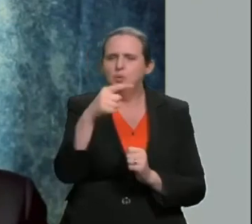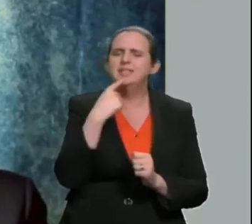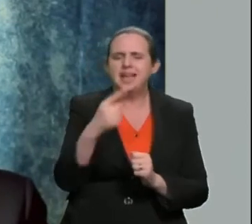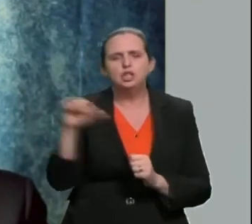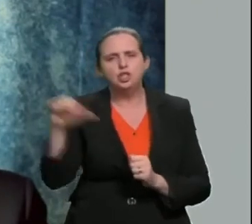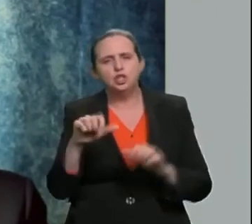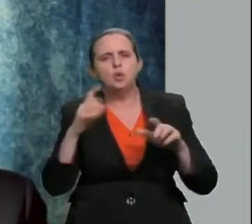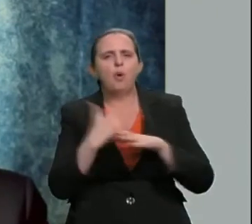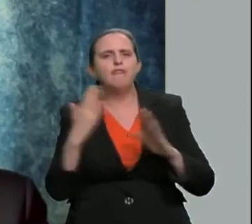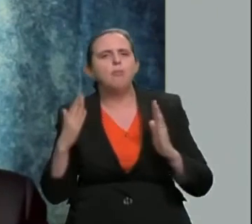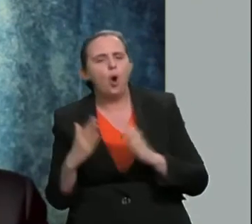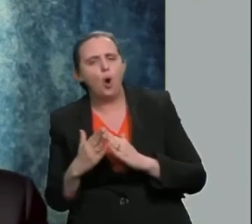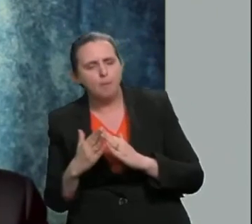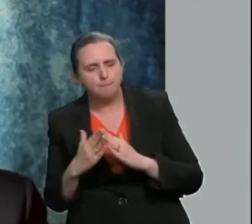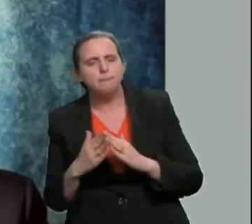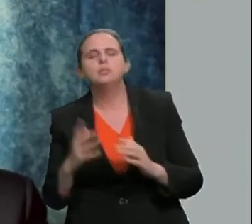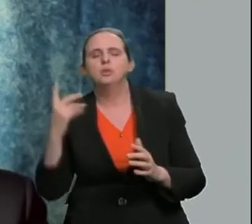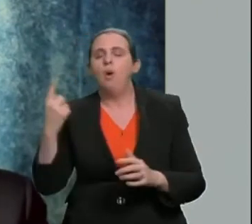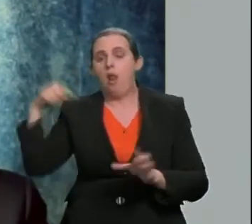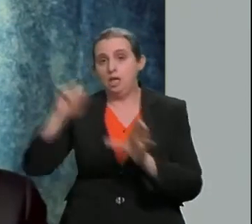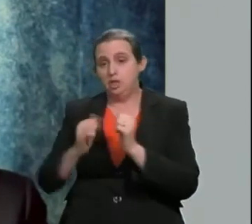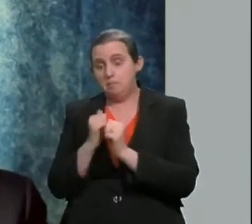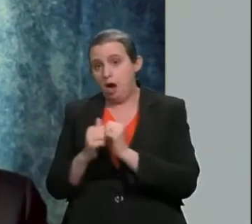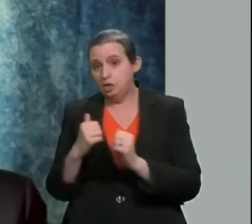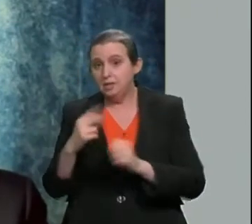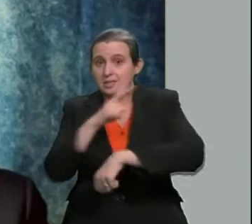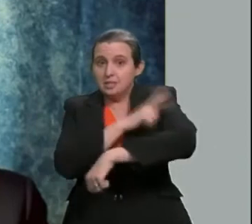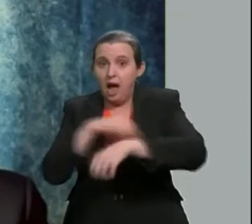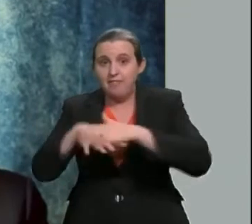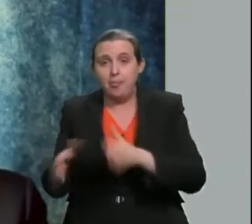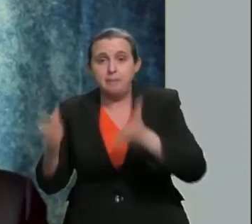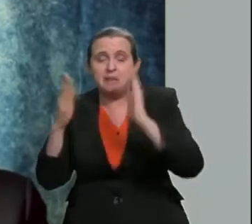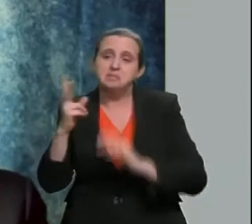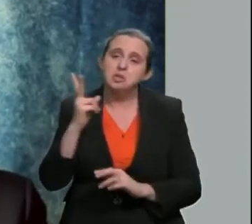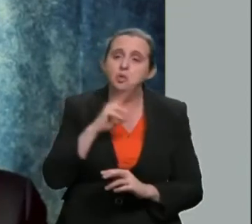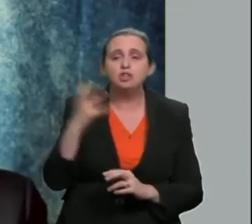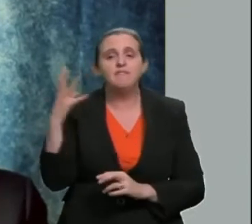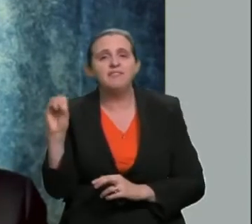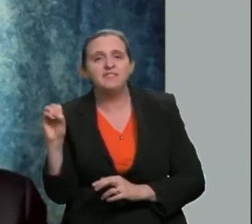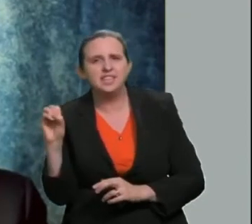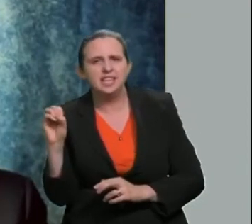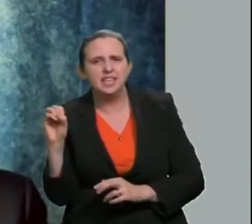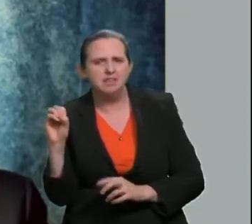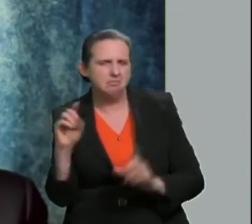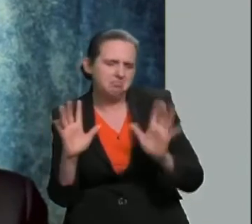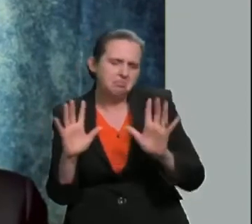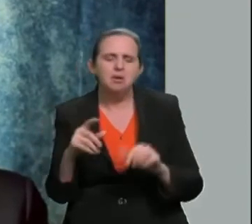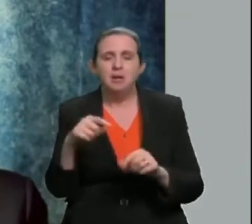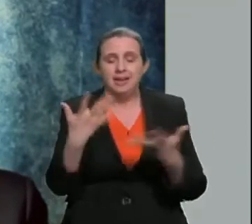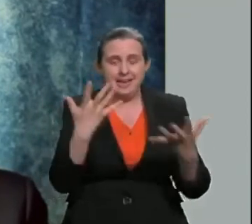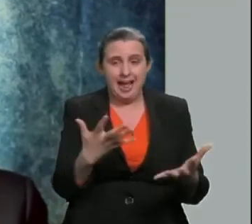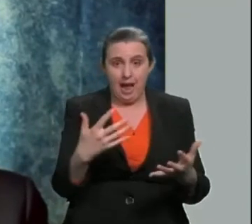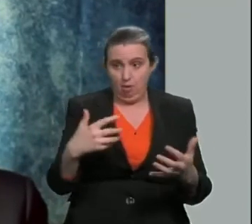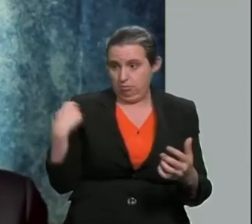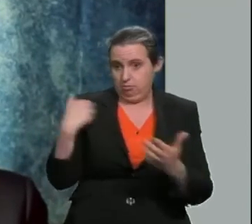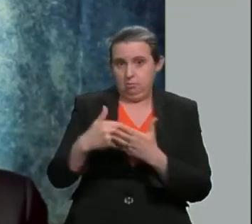their thousands, facing a more infectious and widespread disease. And yesterday, 90 people were sent home following the